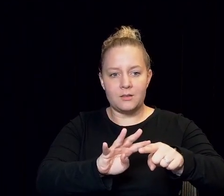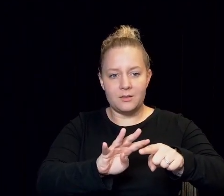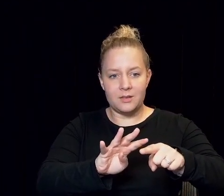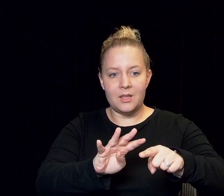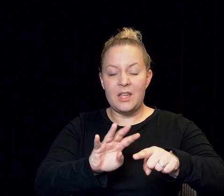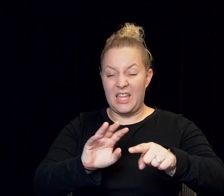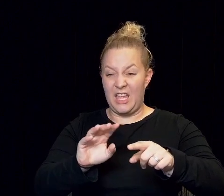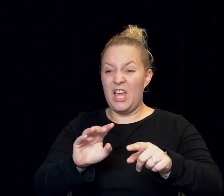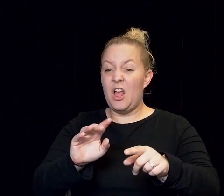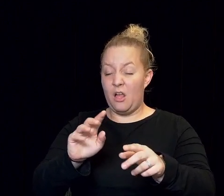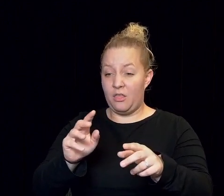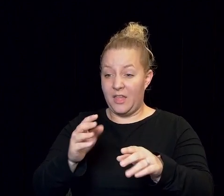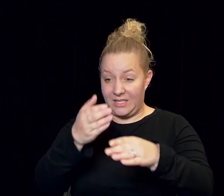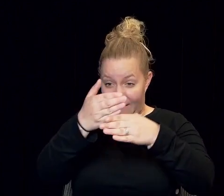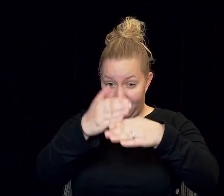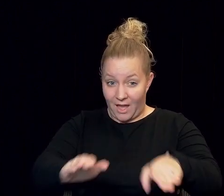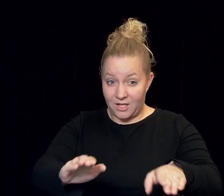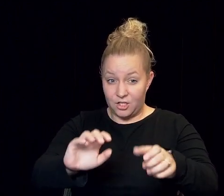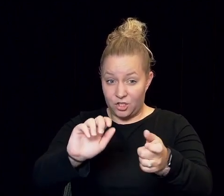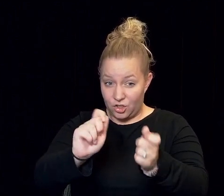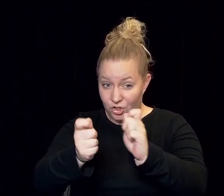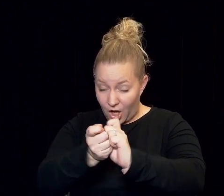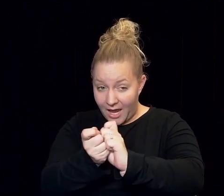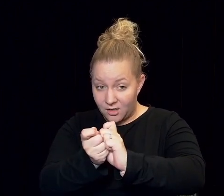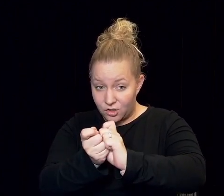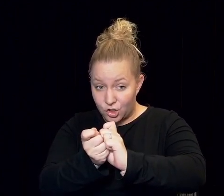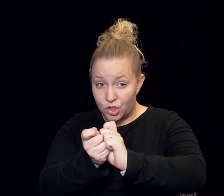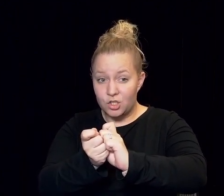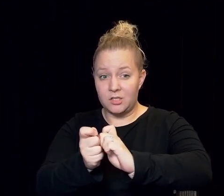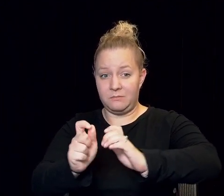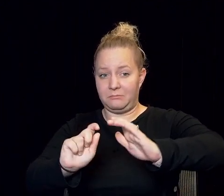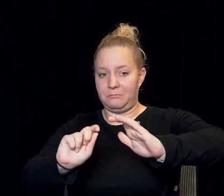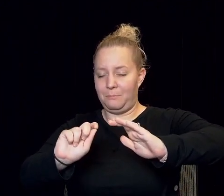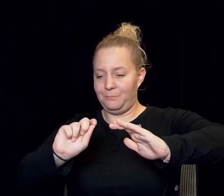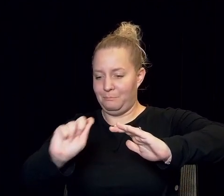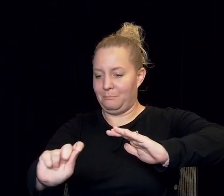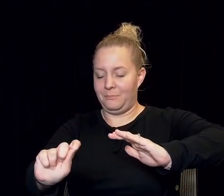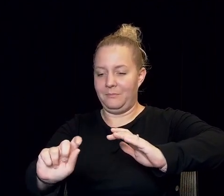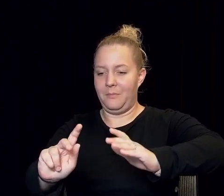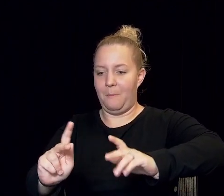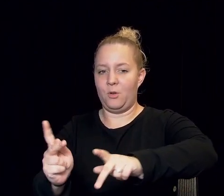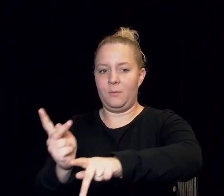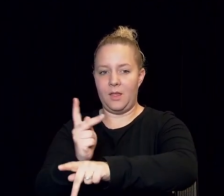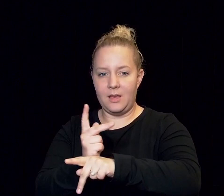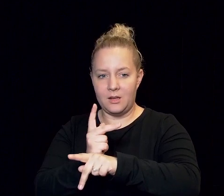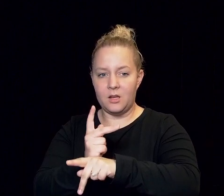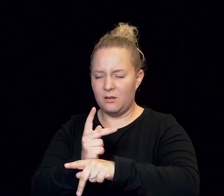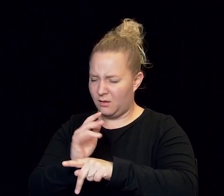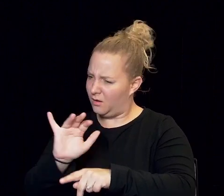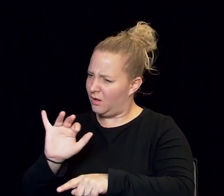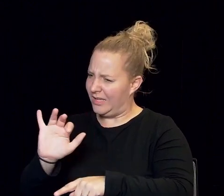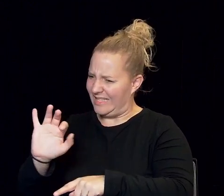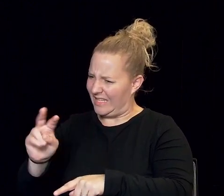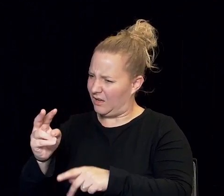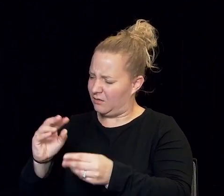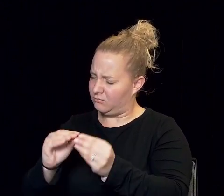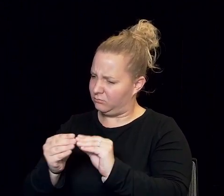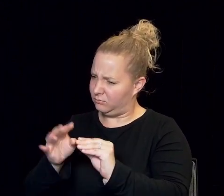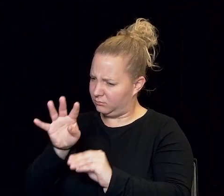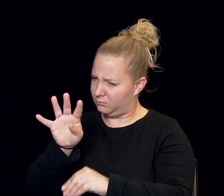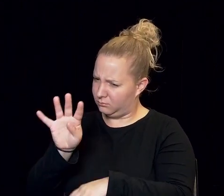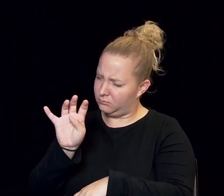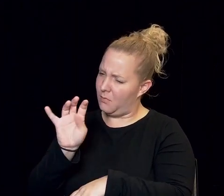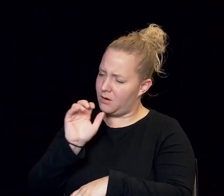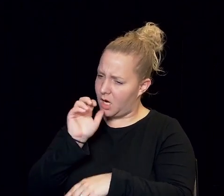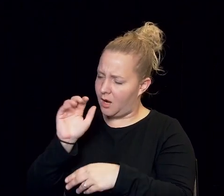flip this. Wait, that's not a fraction. So remember, when we have a number, any number, you can always put that number over